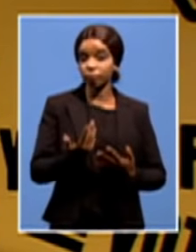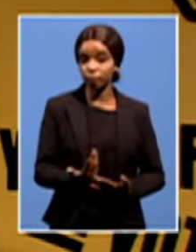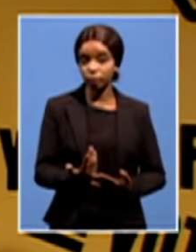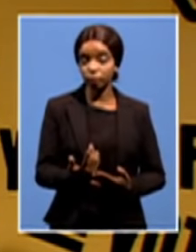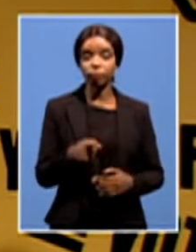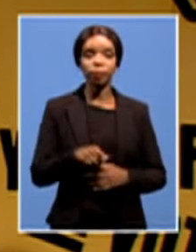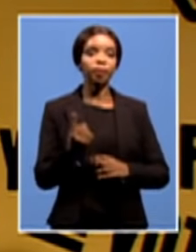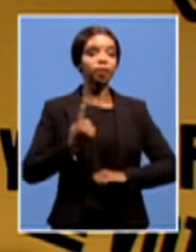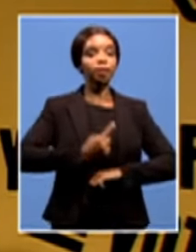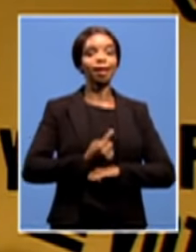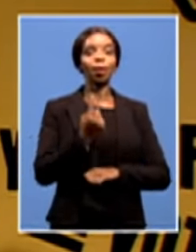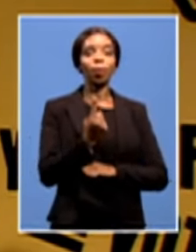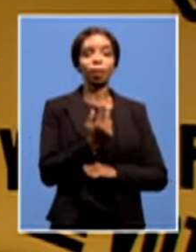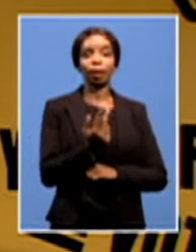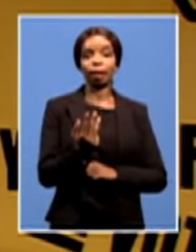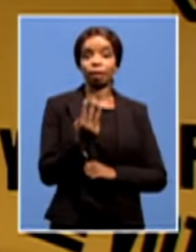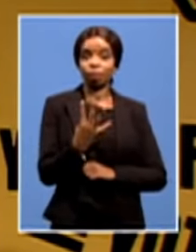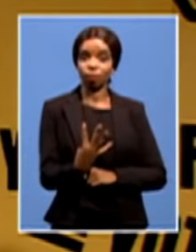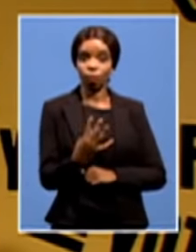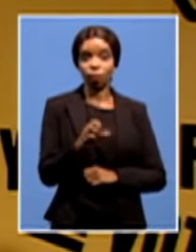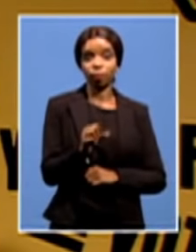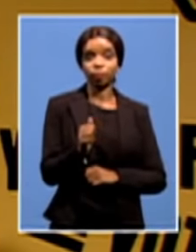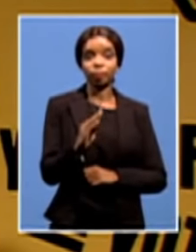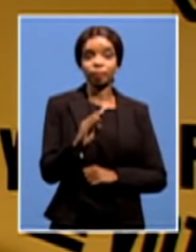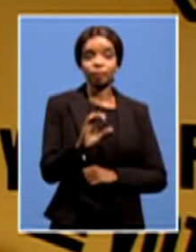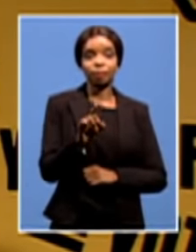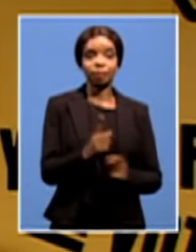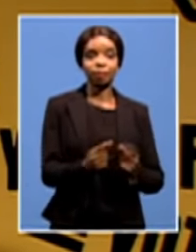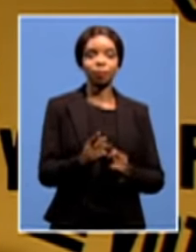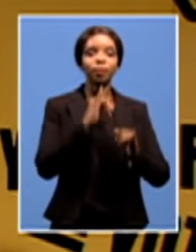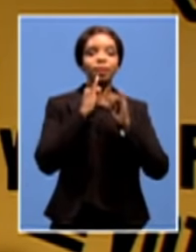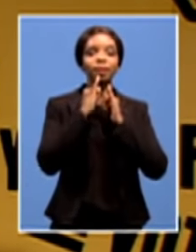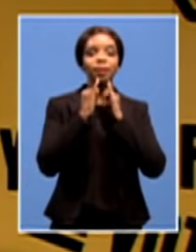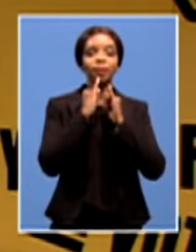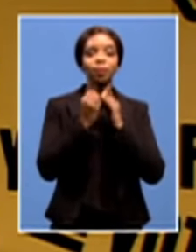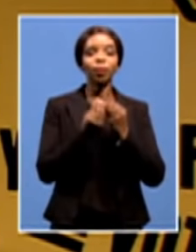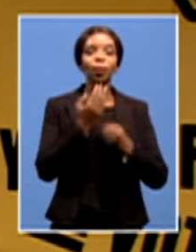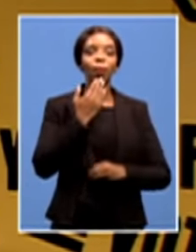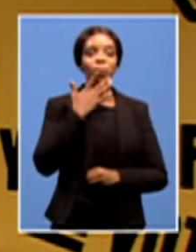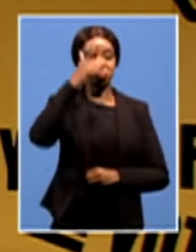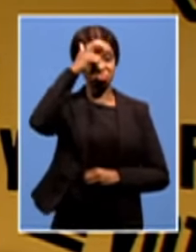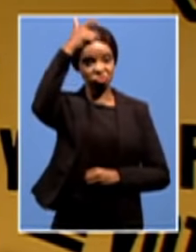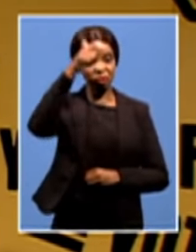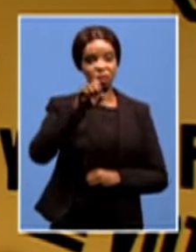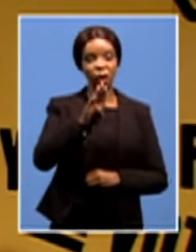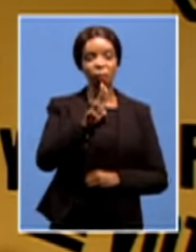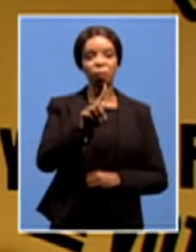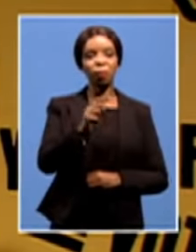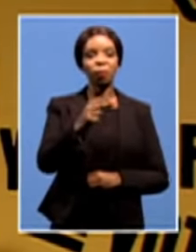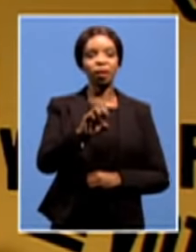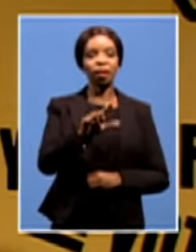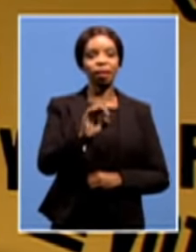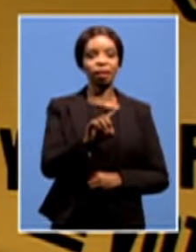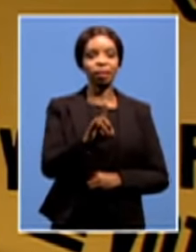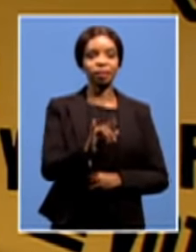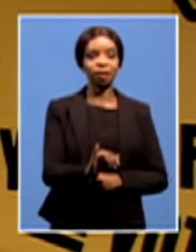the SABC broadcast an exclusive interview with Chief Mangosuthu Buthelezi on the elections